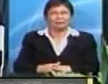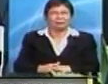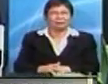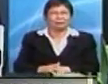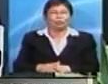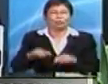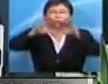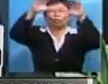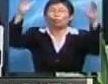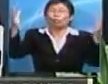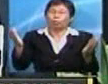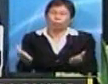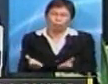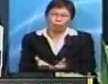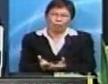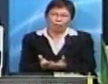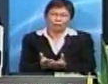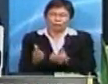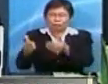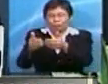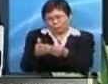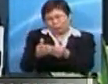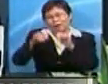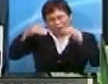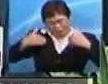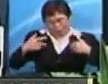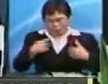Yeah, the world is so borderless right now.